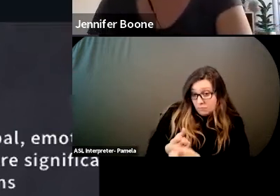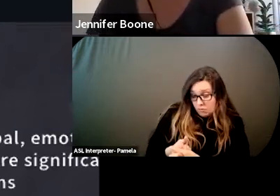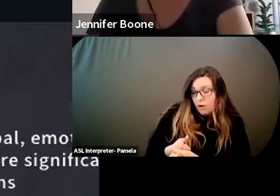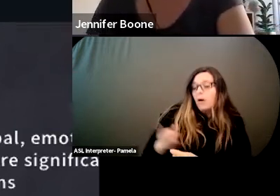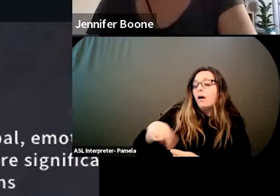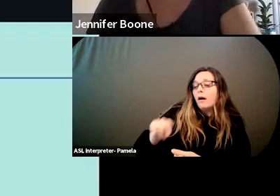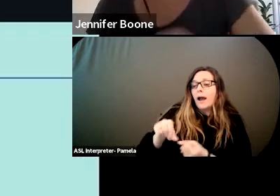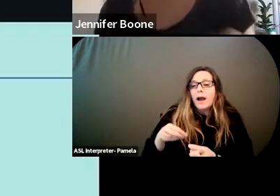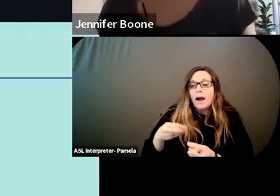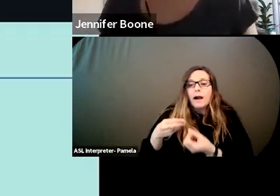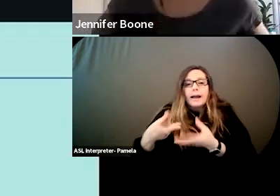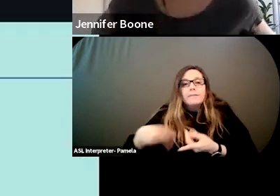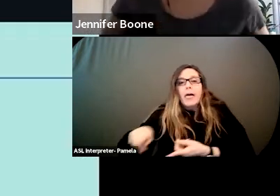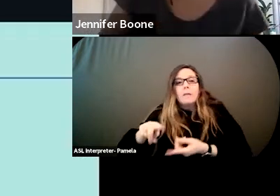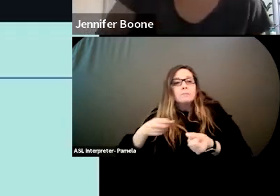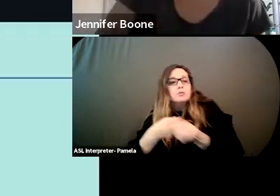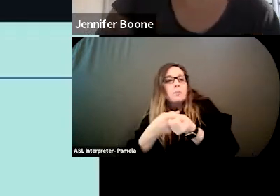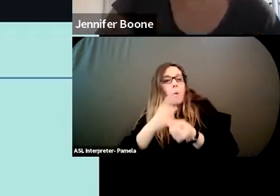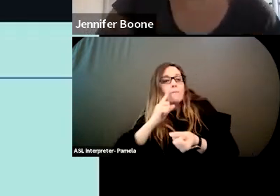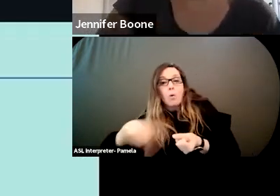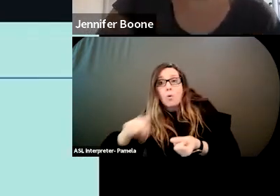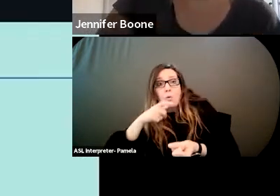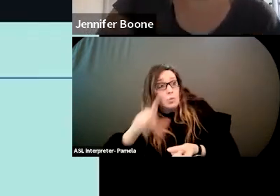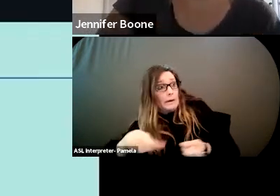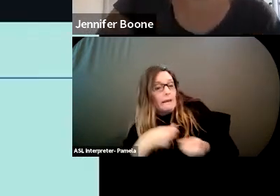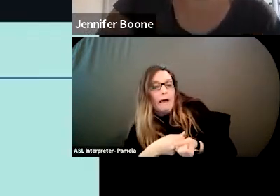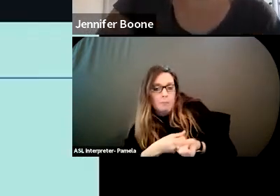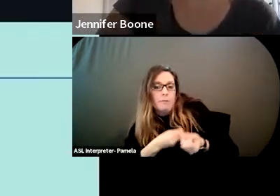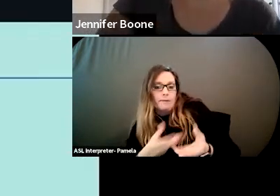help. Okay, thank you.